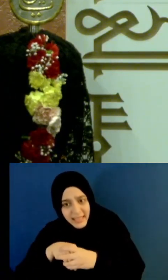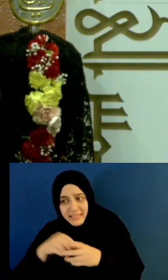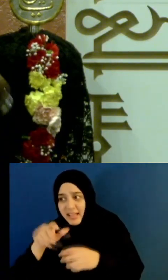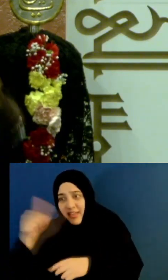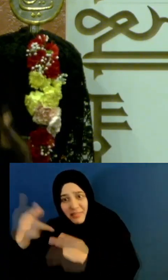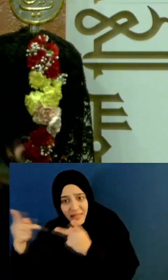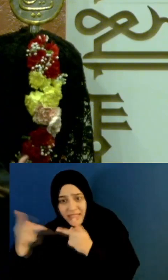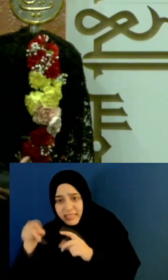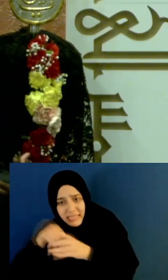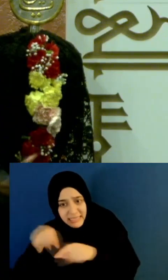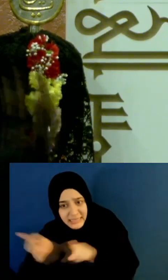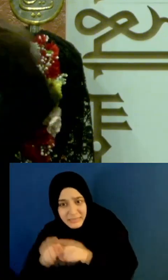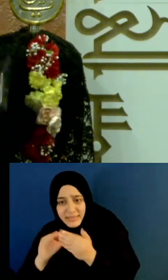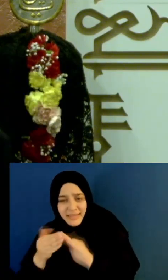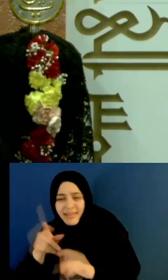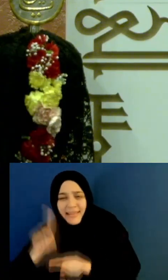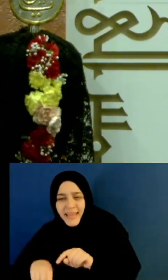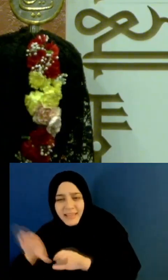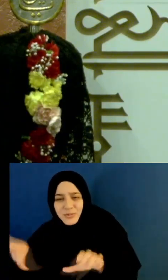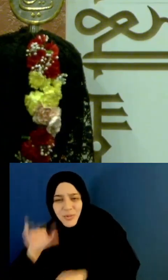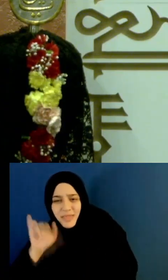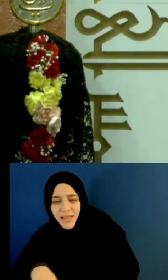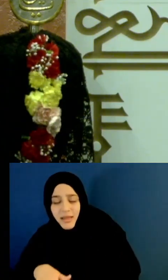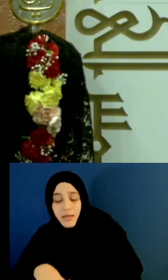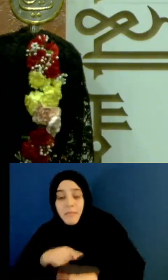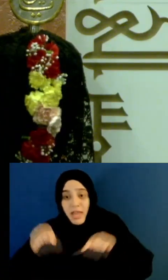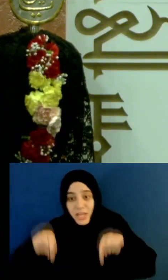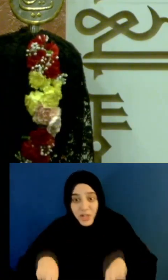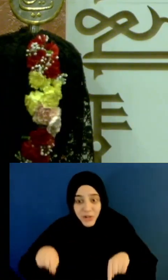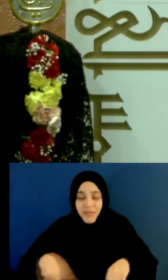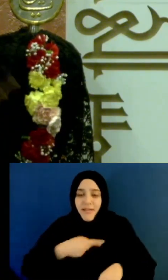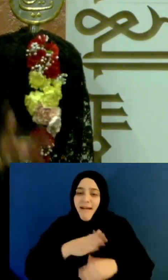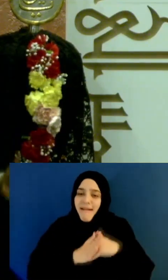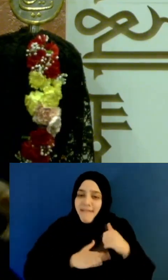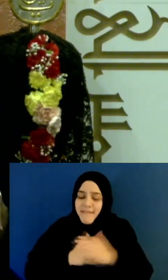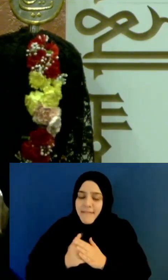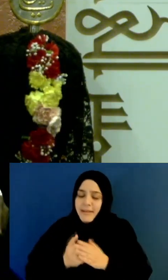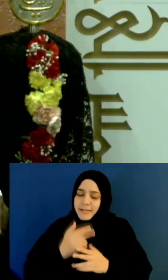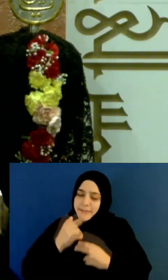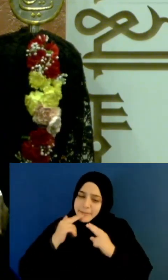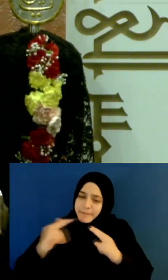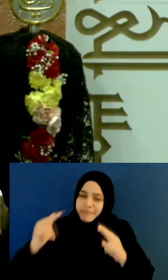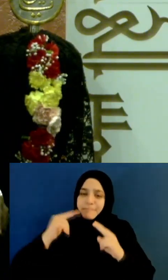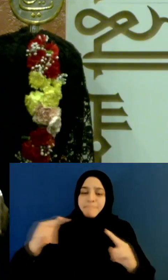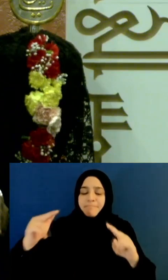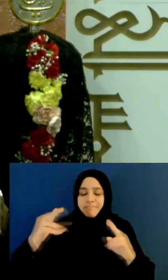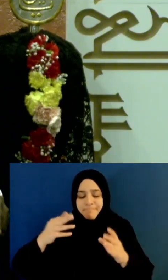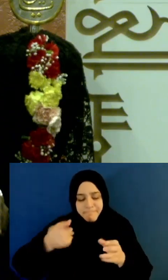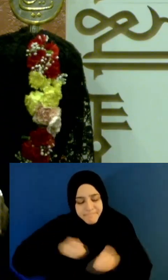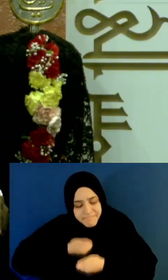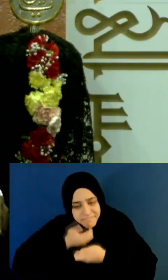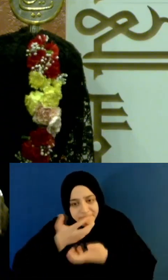is comfortable to recite and demonstrate and showcase his identity.